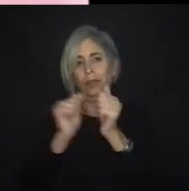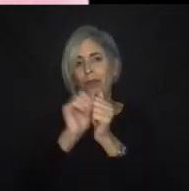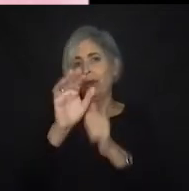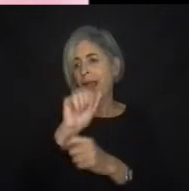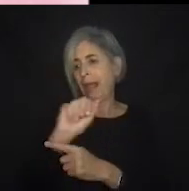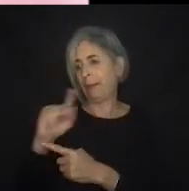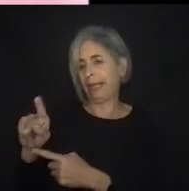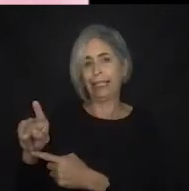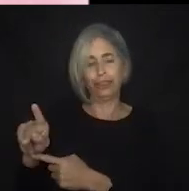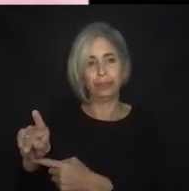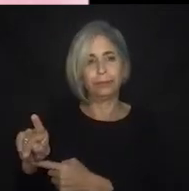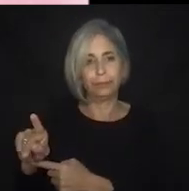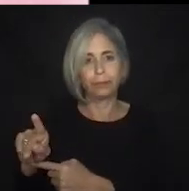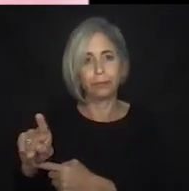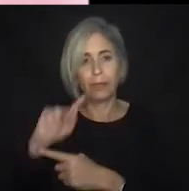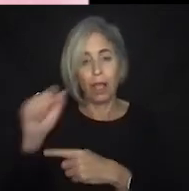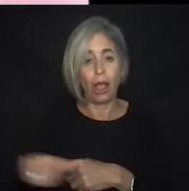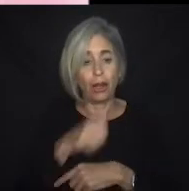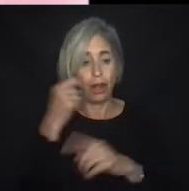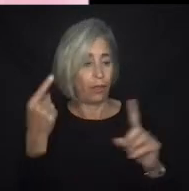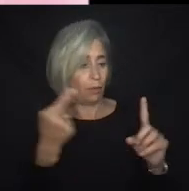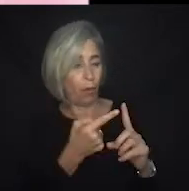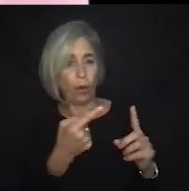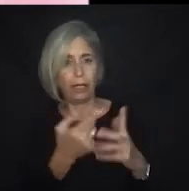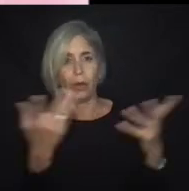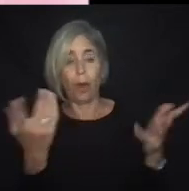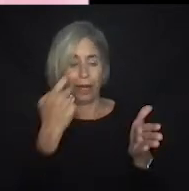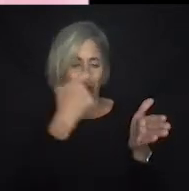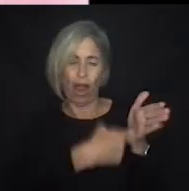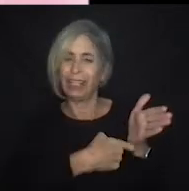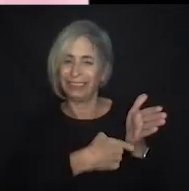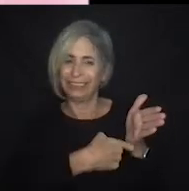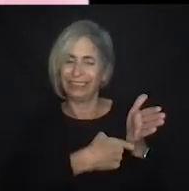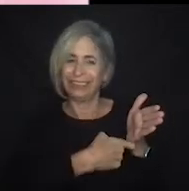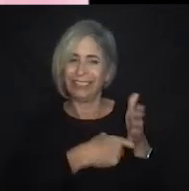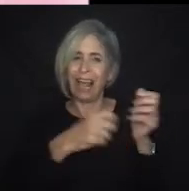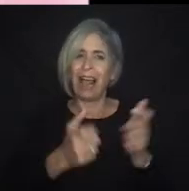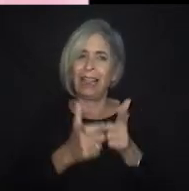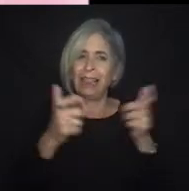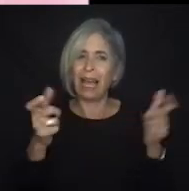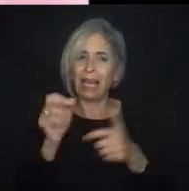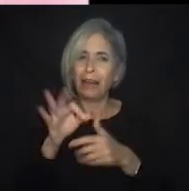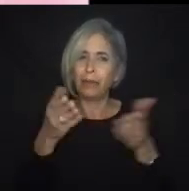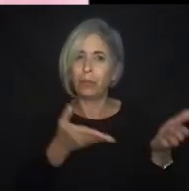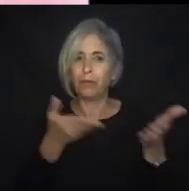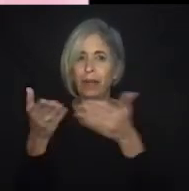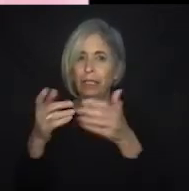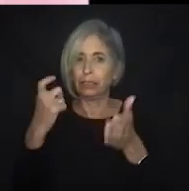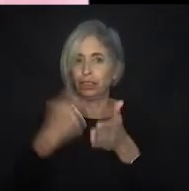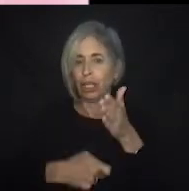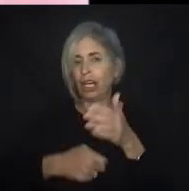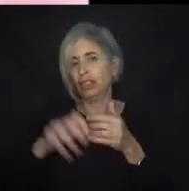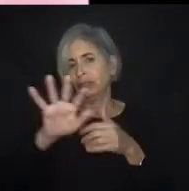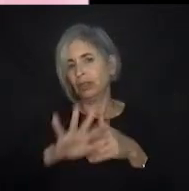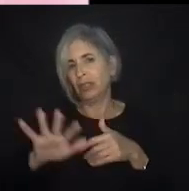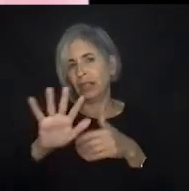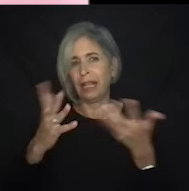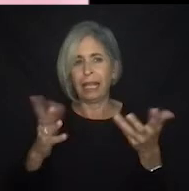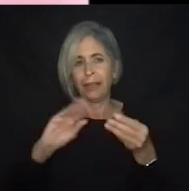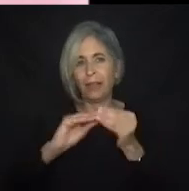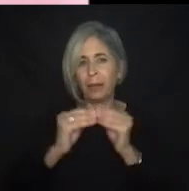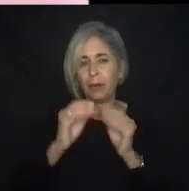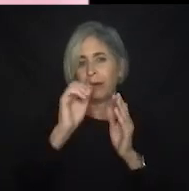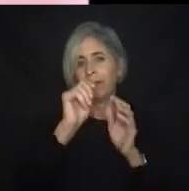application. Another factor is cost. A lot of live streaming providers can charge based on things like